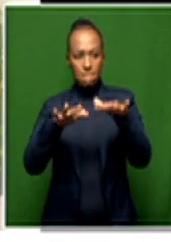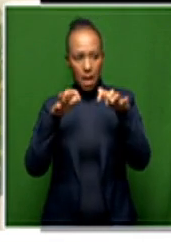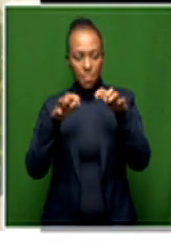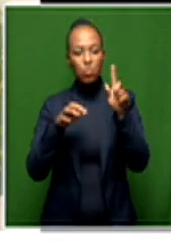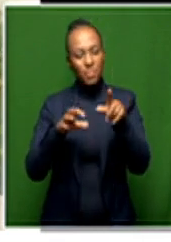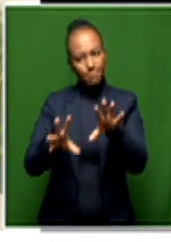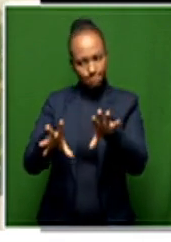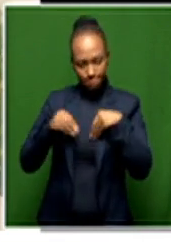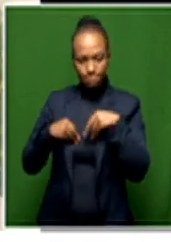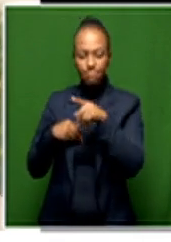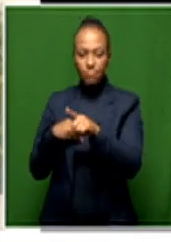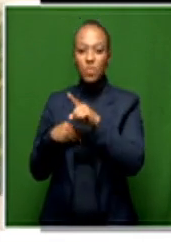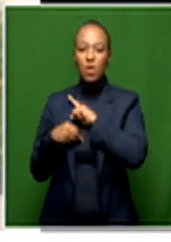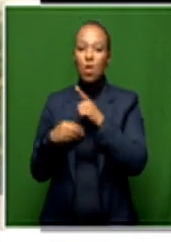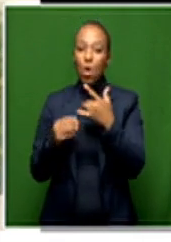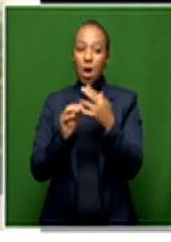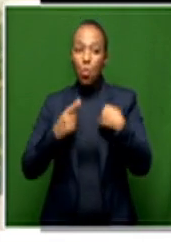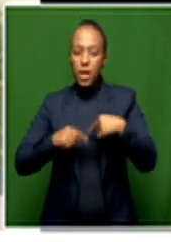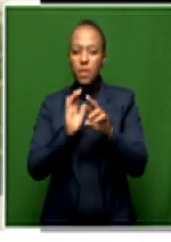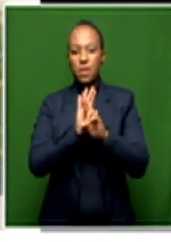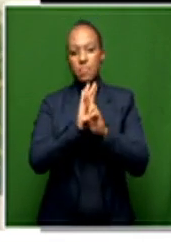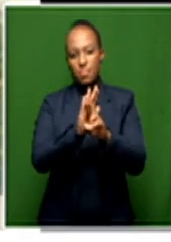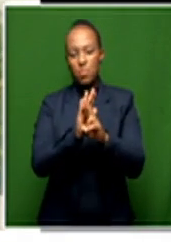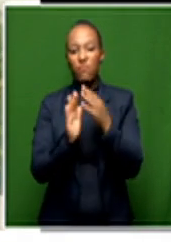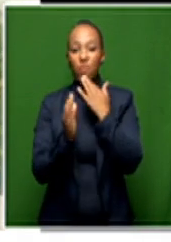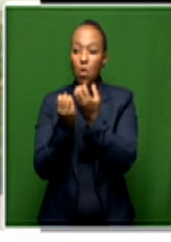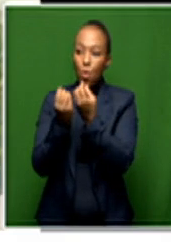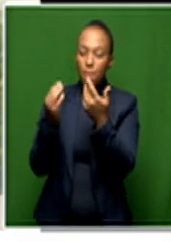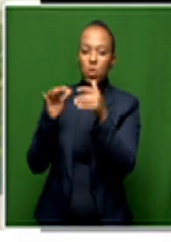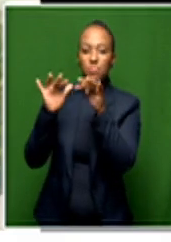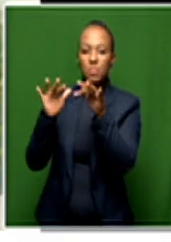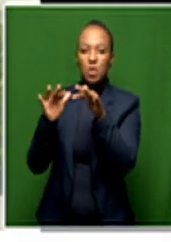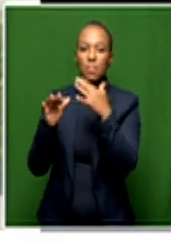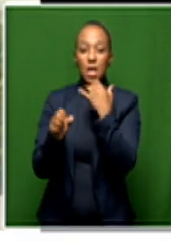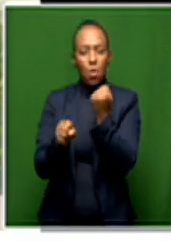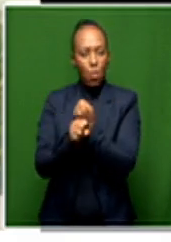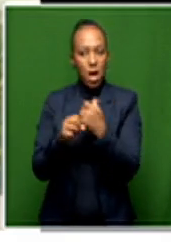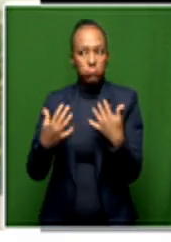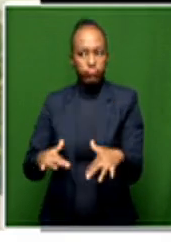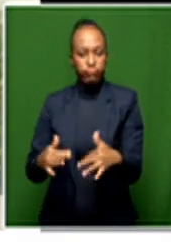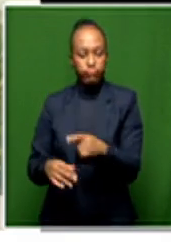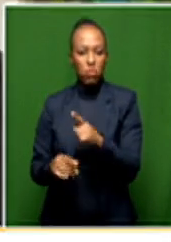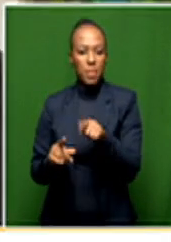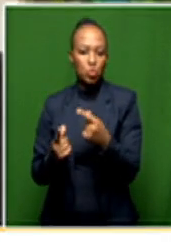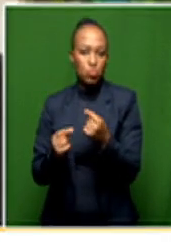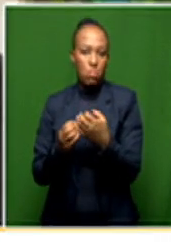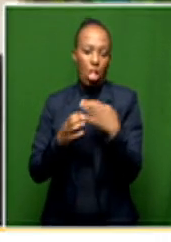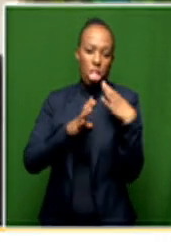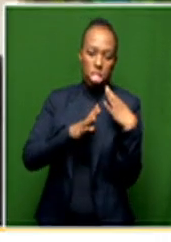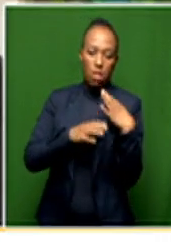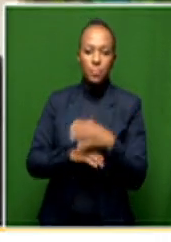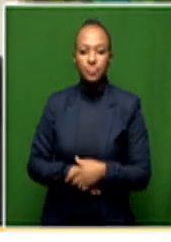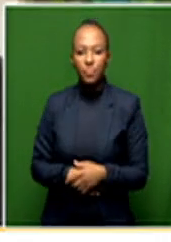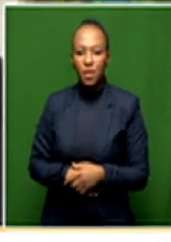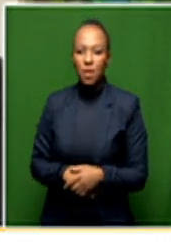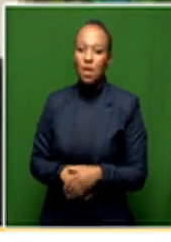constructively, because ultimately we are the representatives of the people. So our work is clearly quite cut out for us. Well, that's a conversation